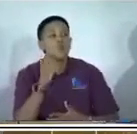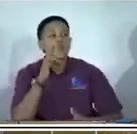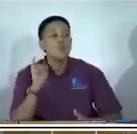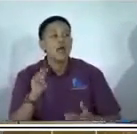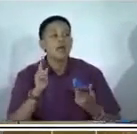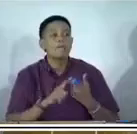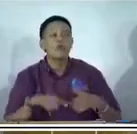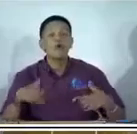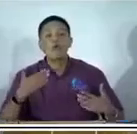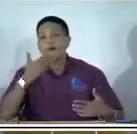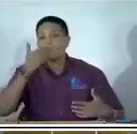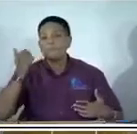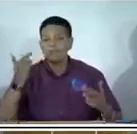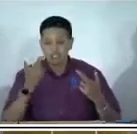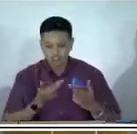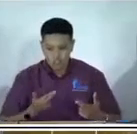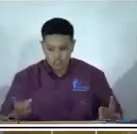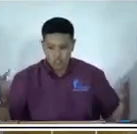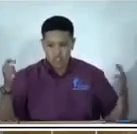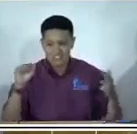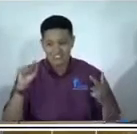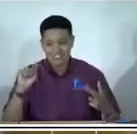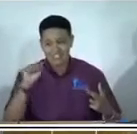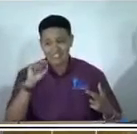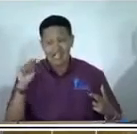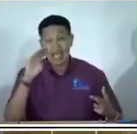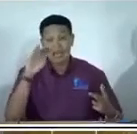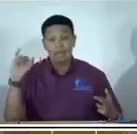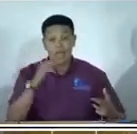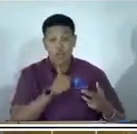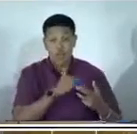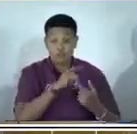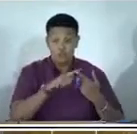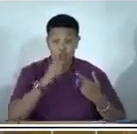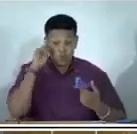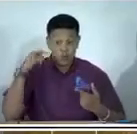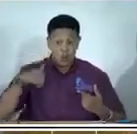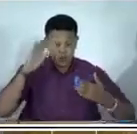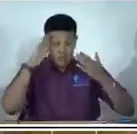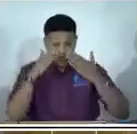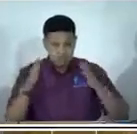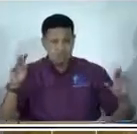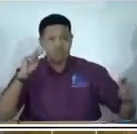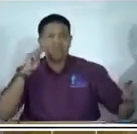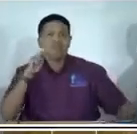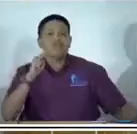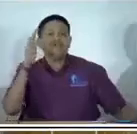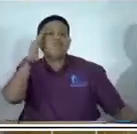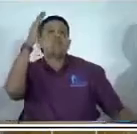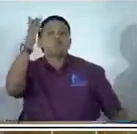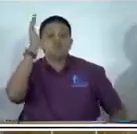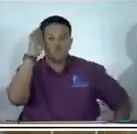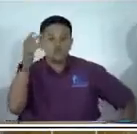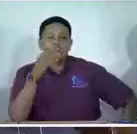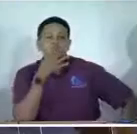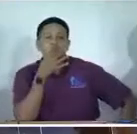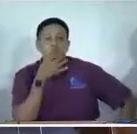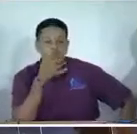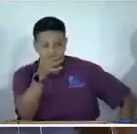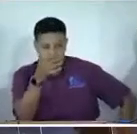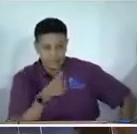better resourced St. Anne's Bay Hospital, and we will unveil the designs for that in short order.